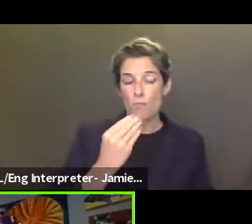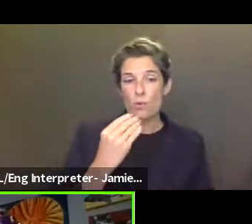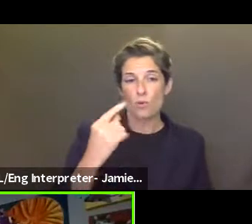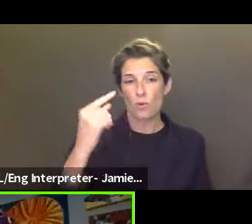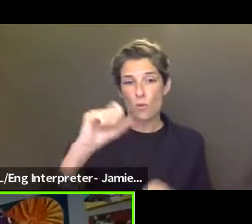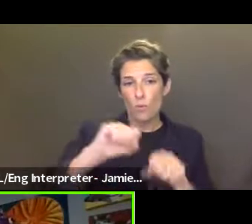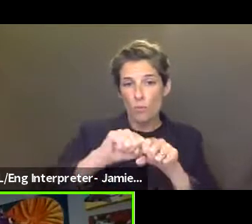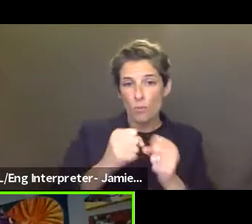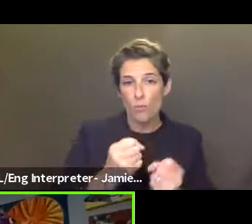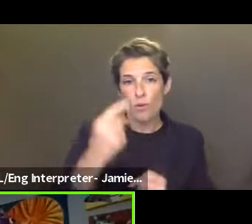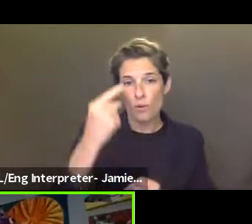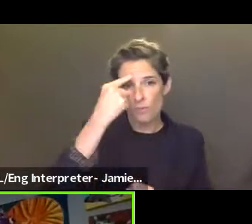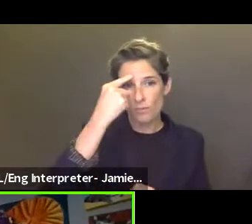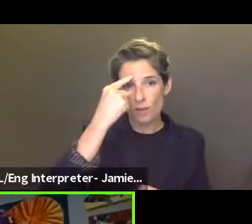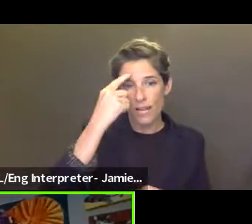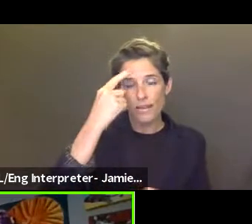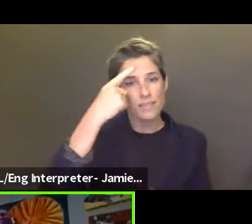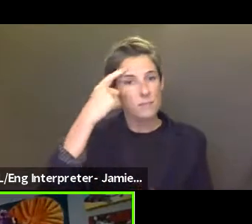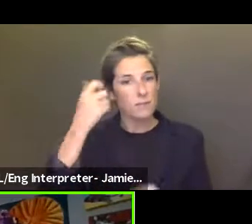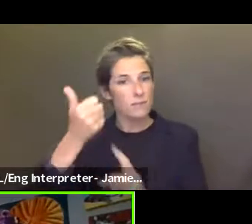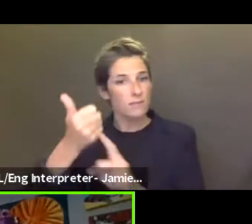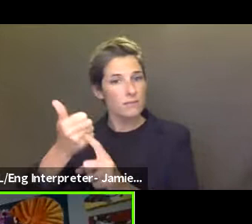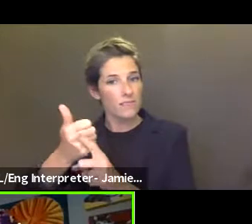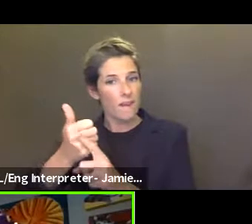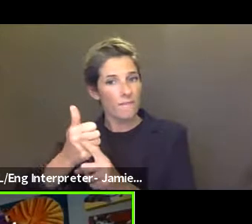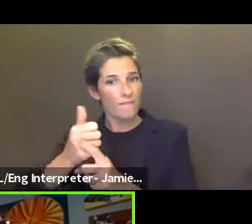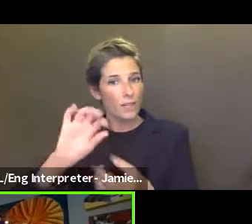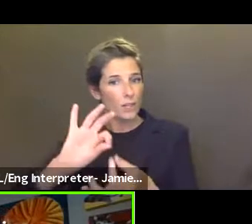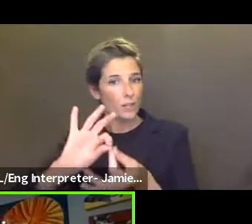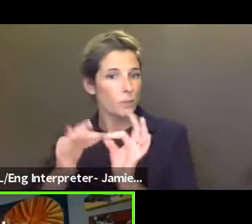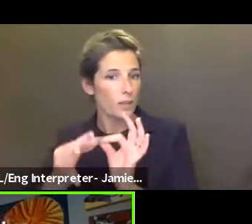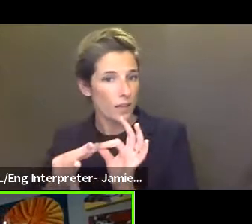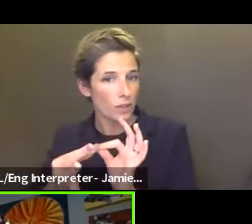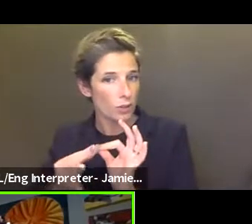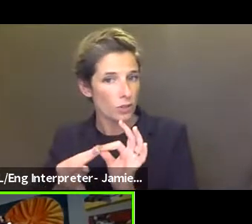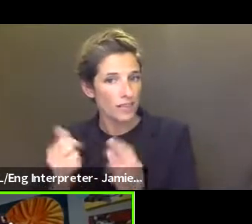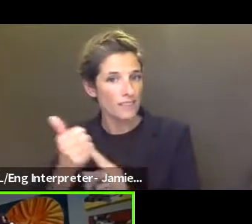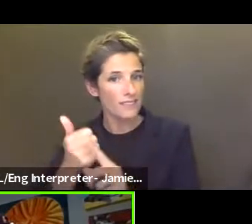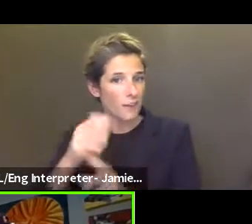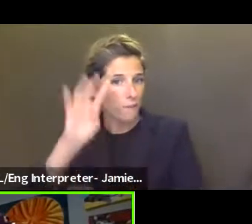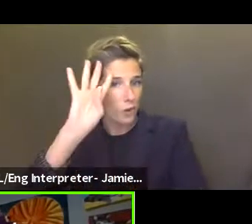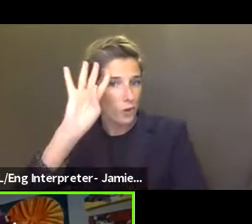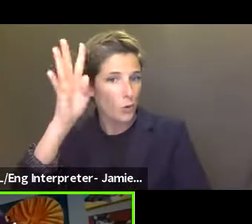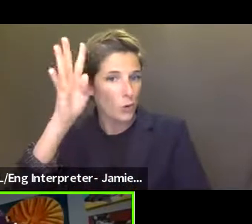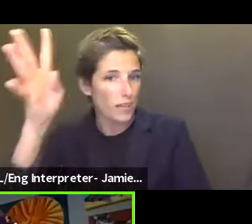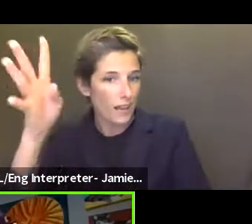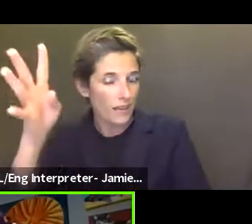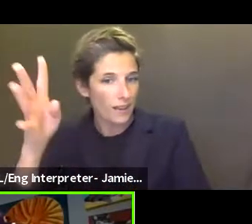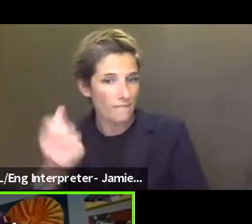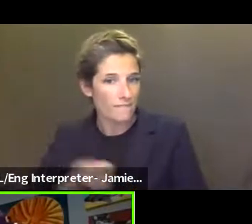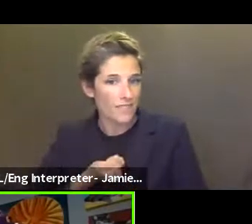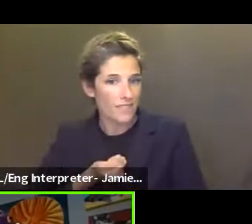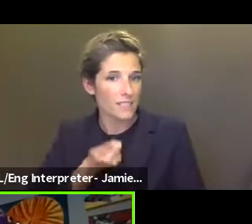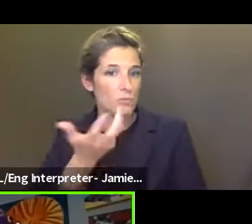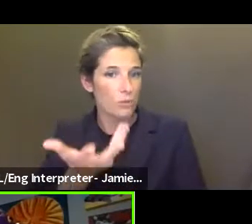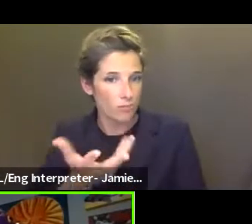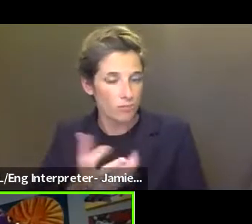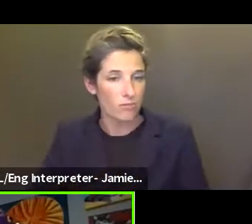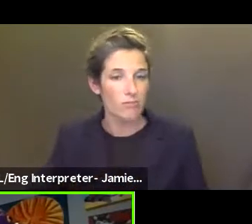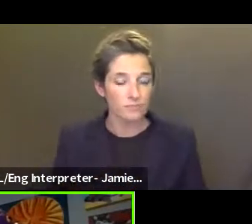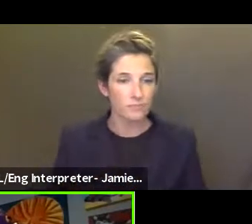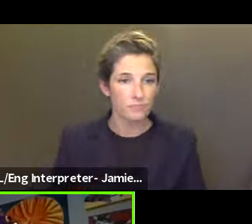interpretations. And that's sort of interesting to me to study the creative acts that can be both in terms of